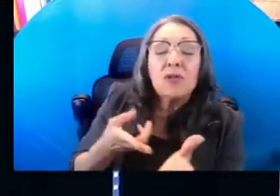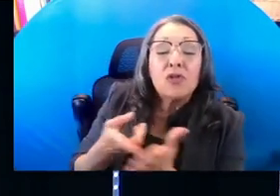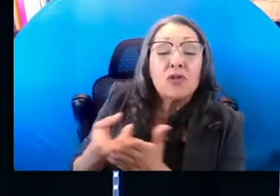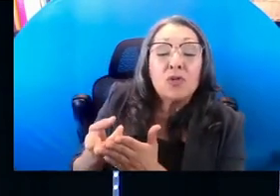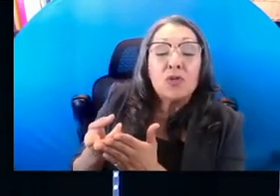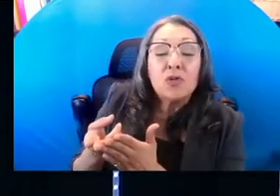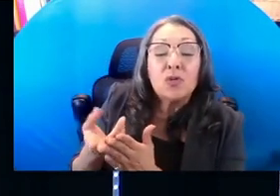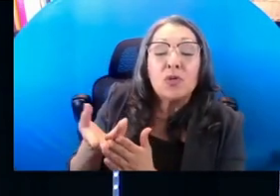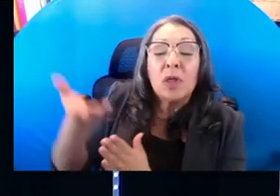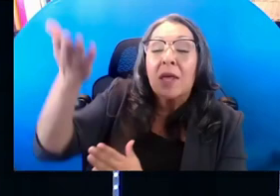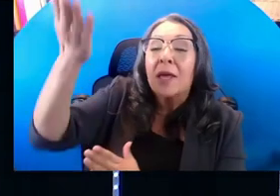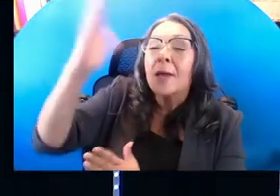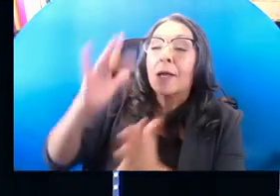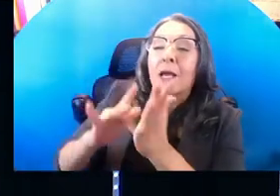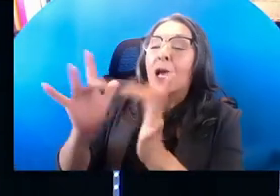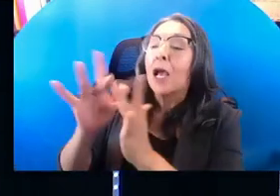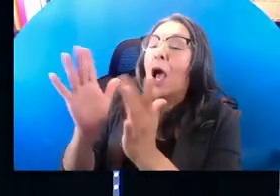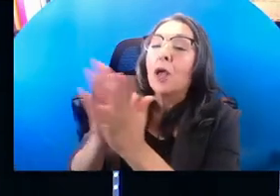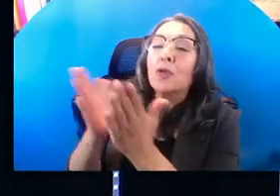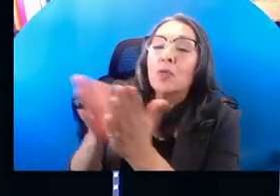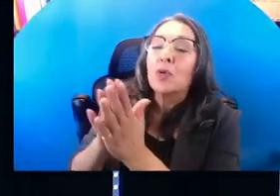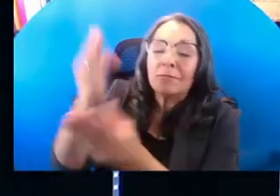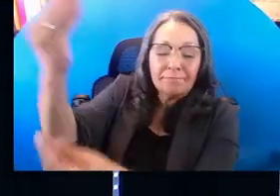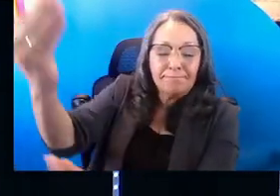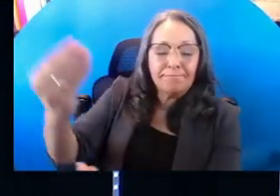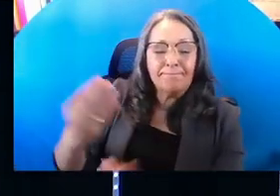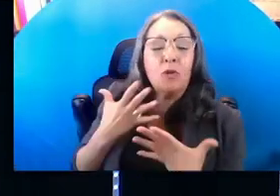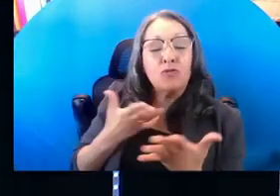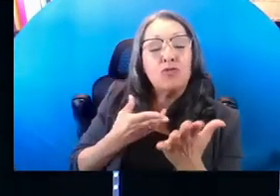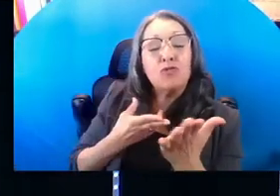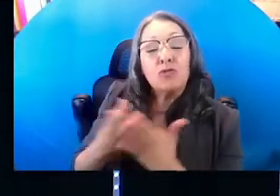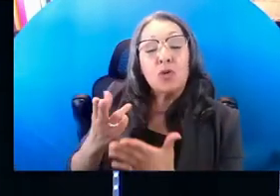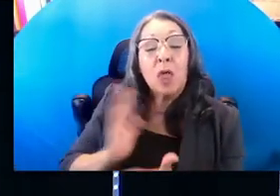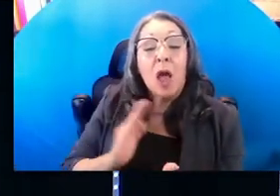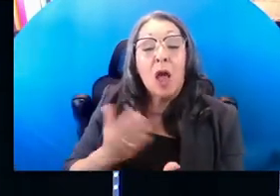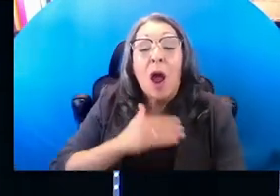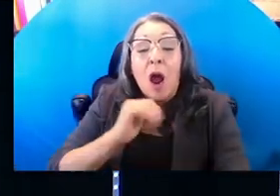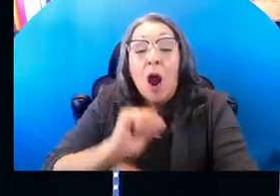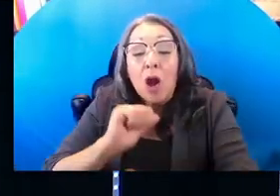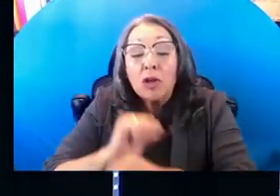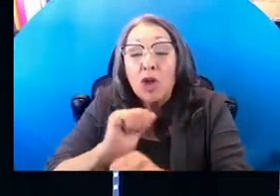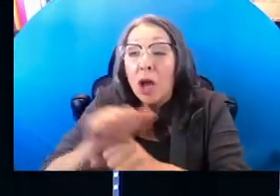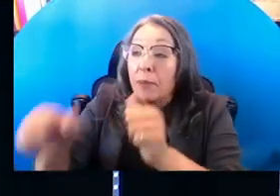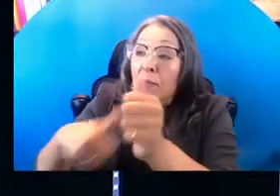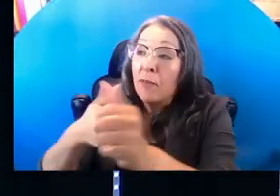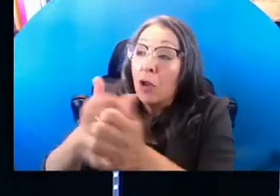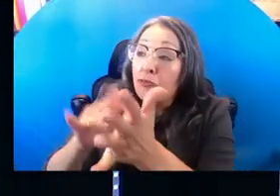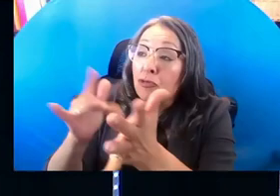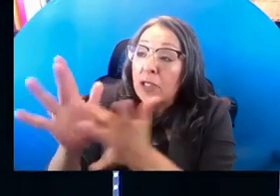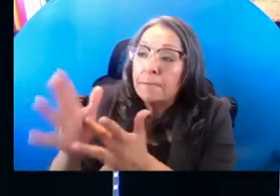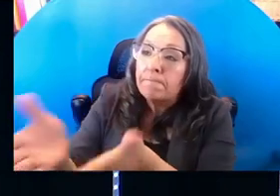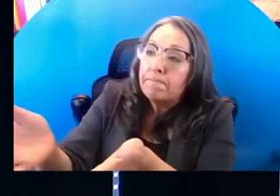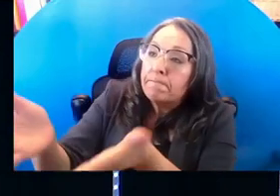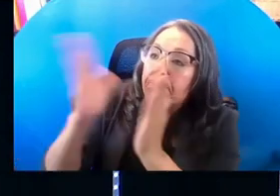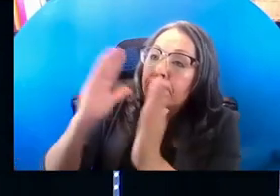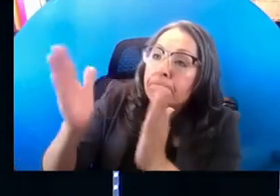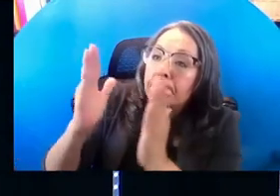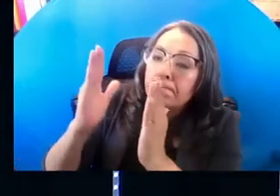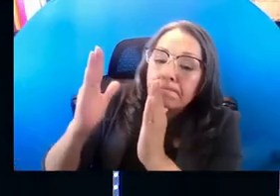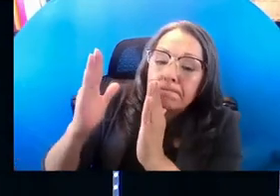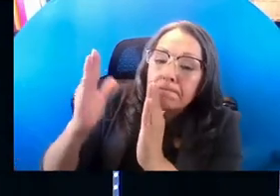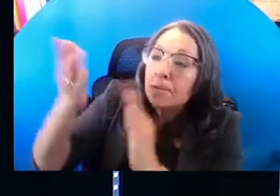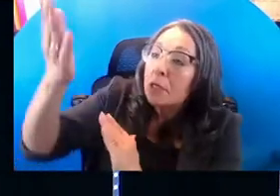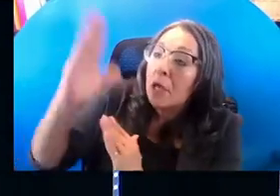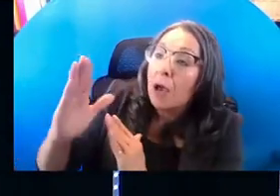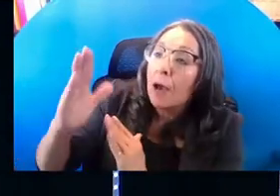God's word gives us the truth. And so our job as followers of Jesus is to be listening to God's voice, to be hearing the truth